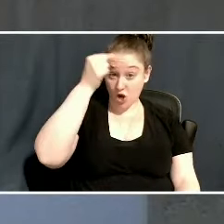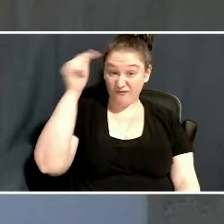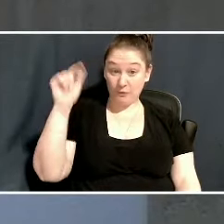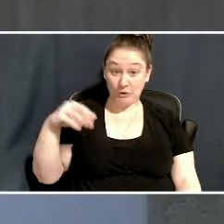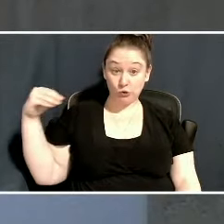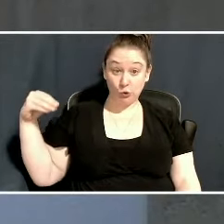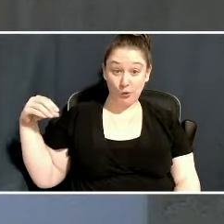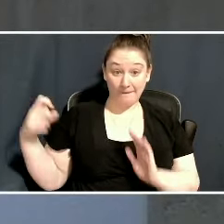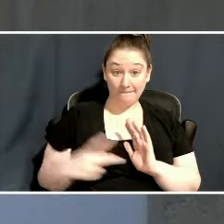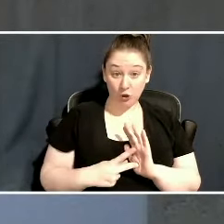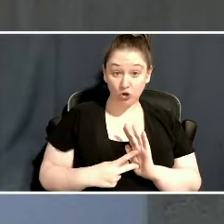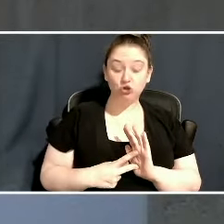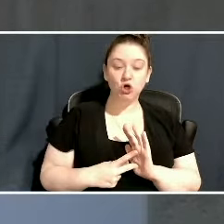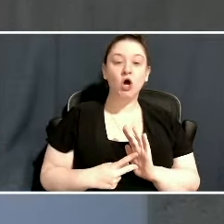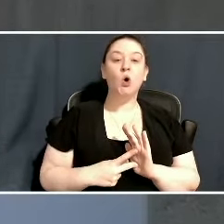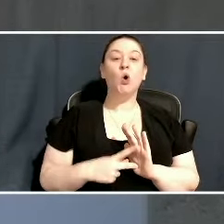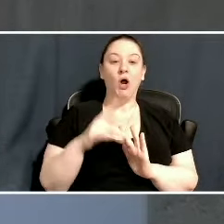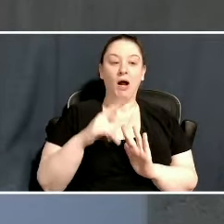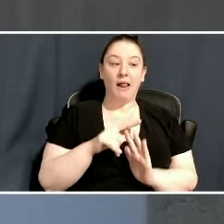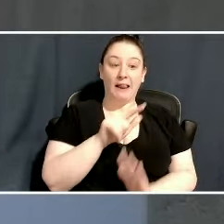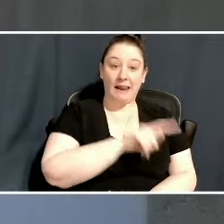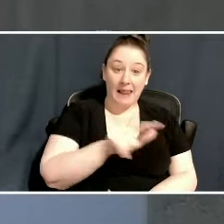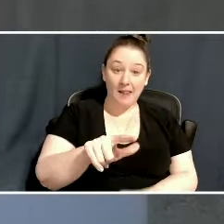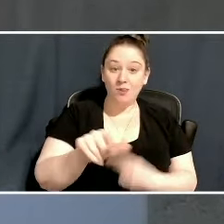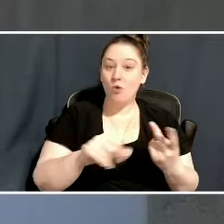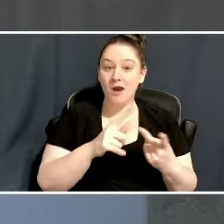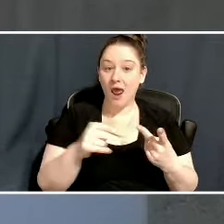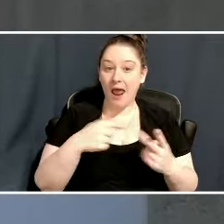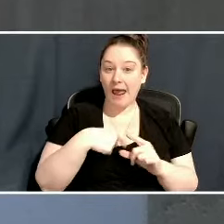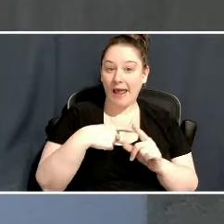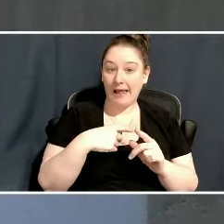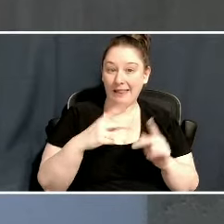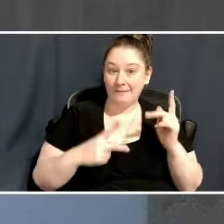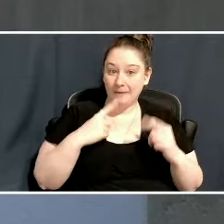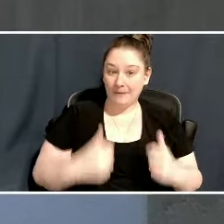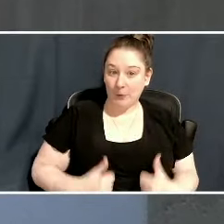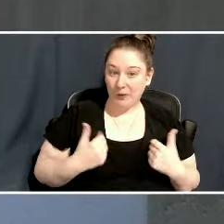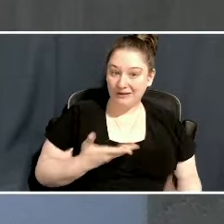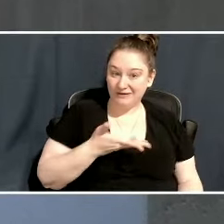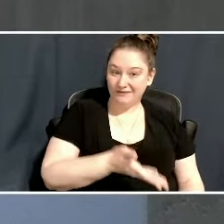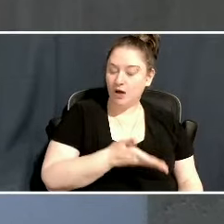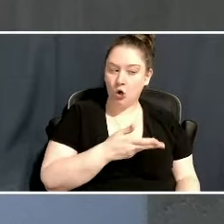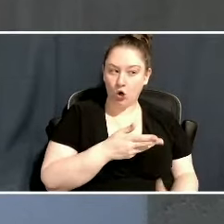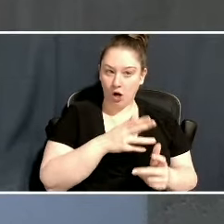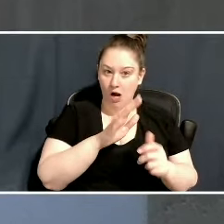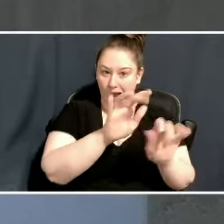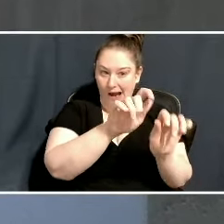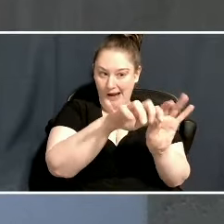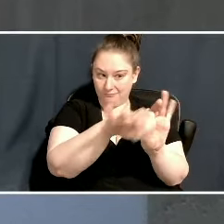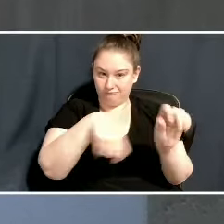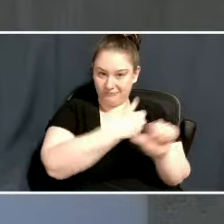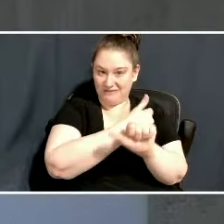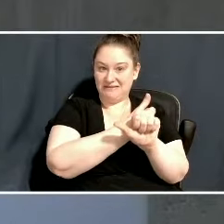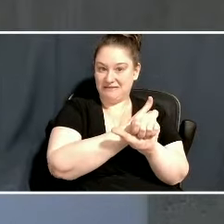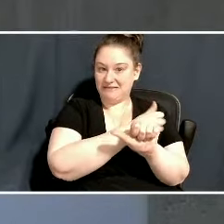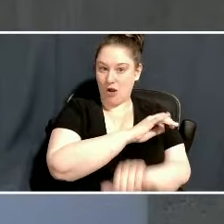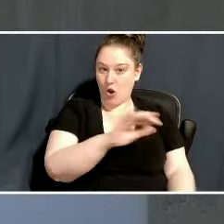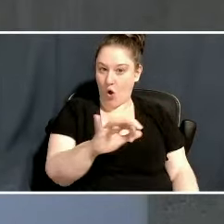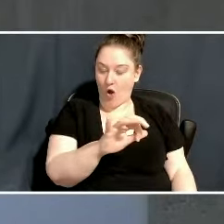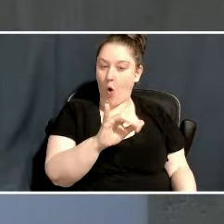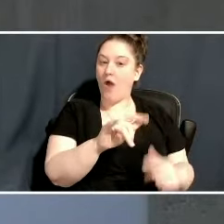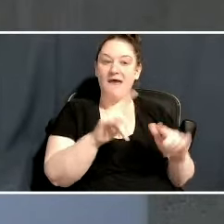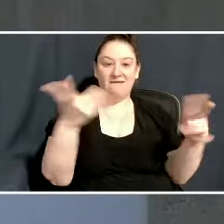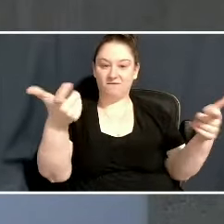and seal off the property and leave everything inside the property and condemn that and get